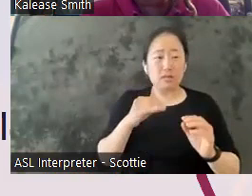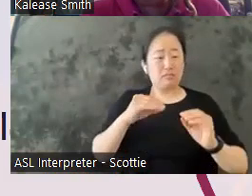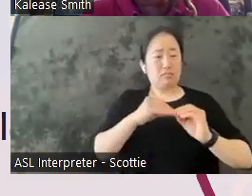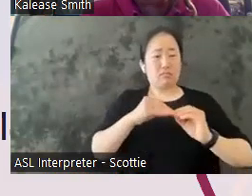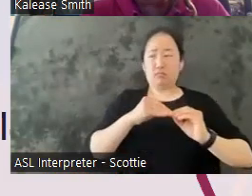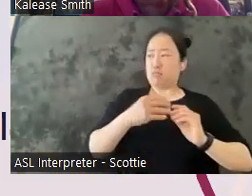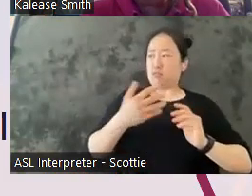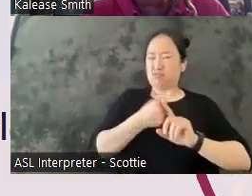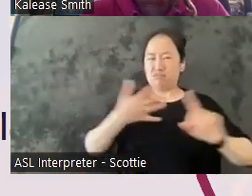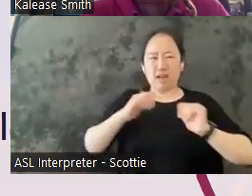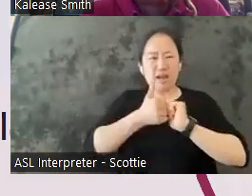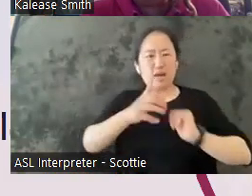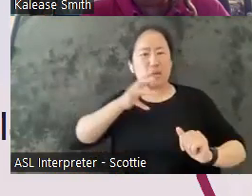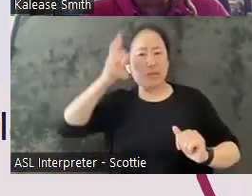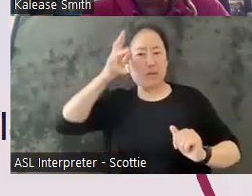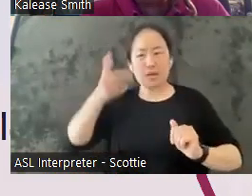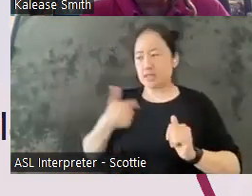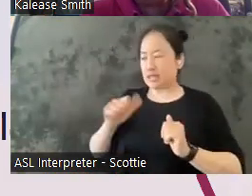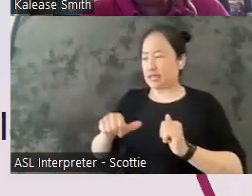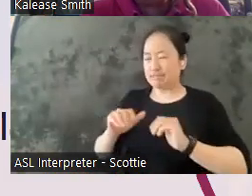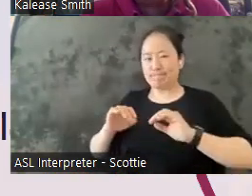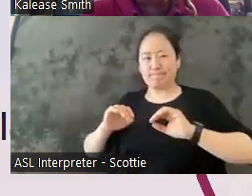about consent.